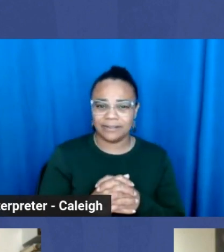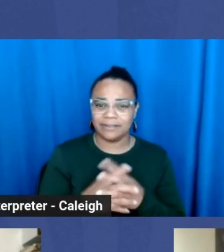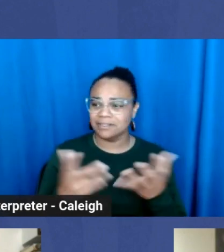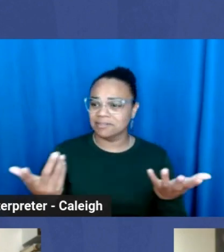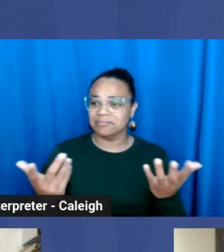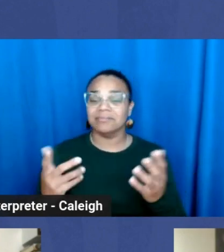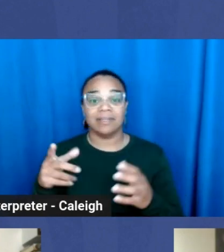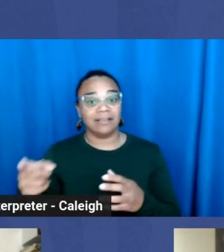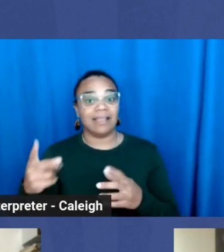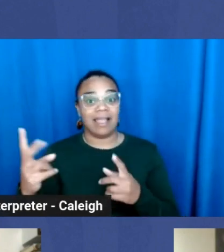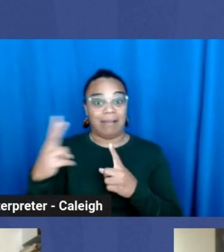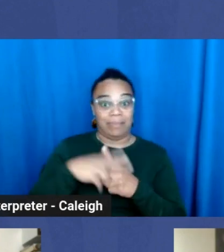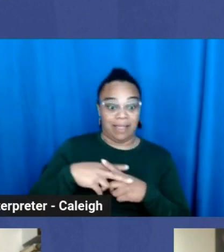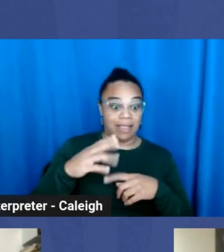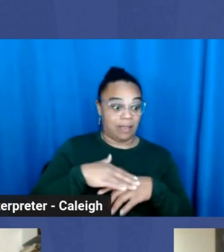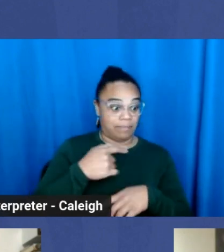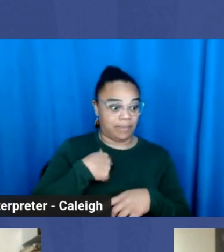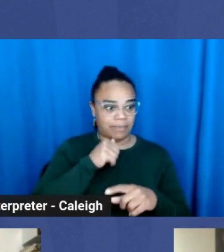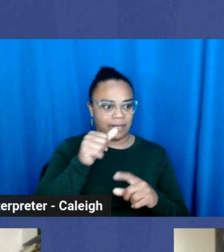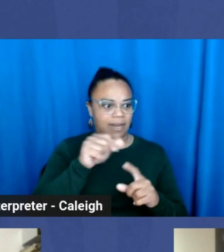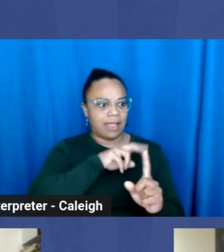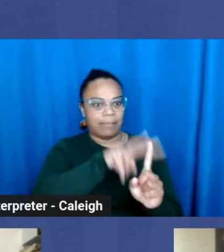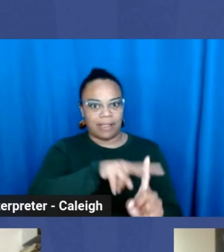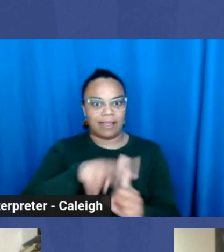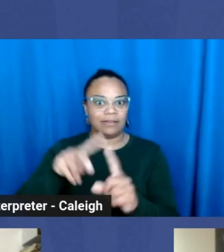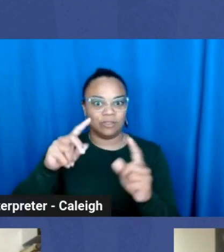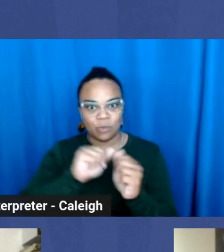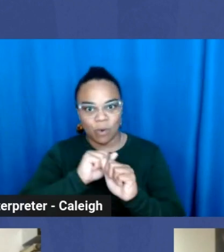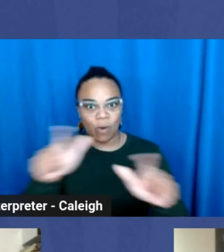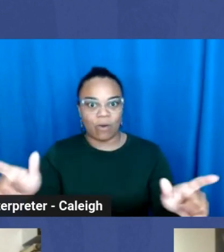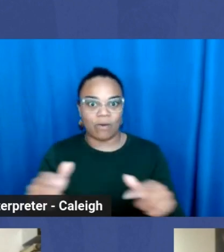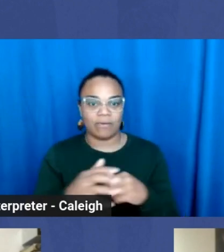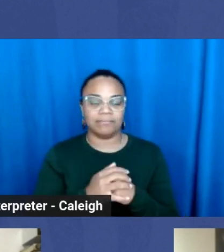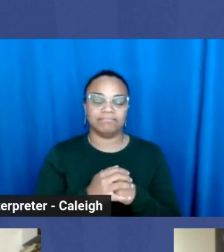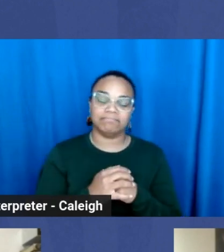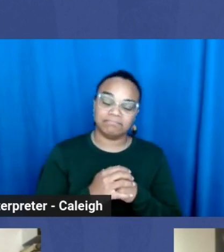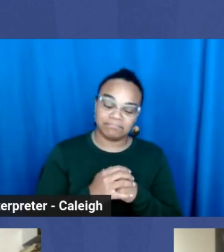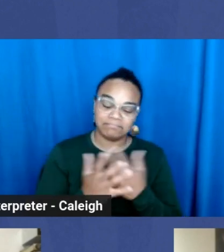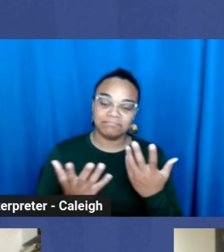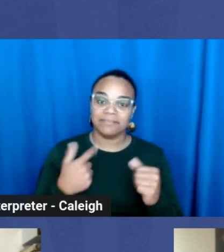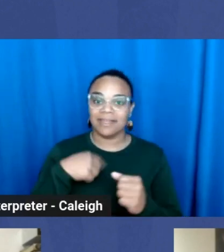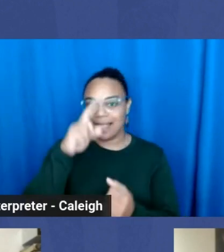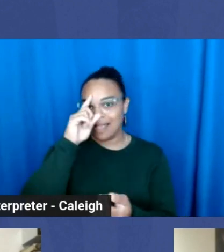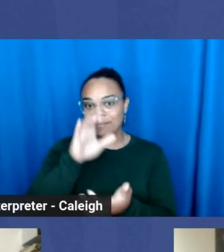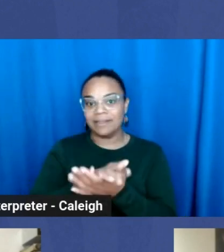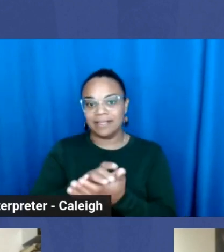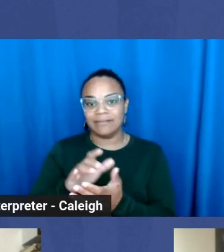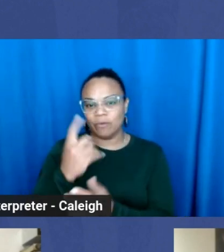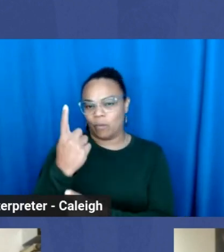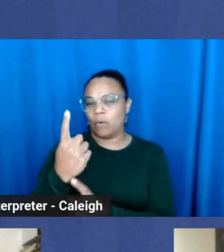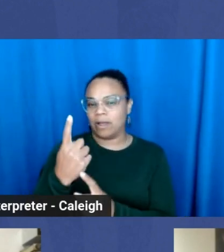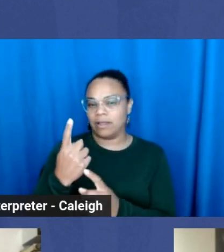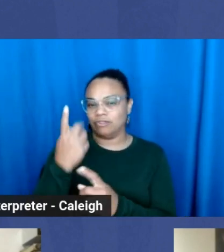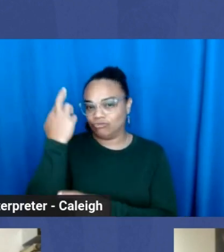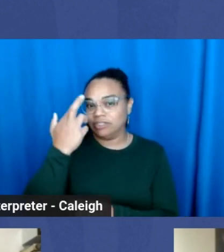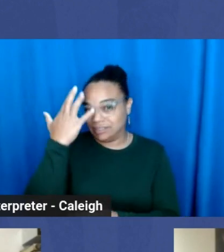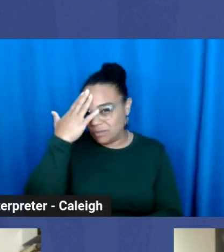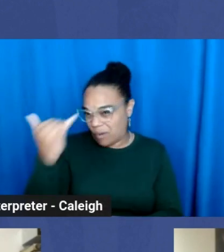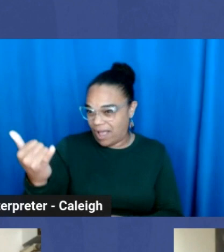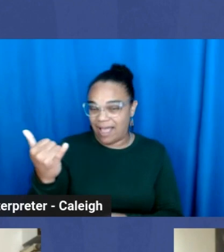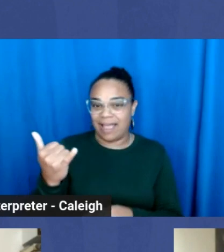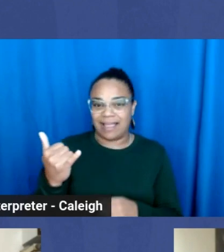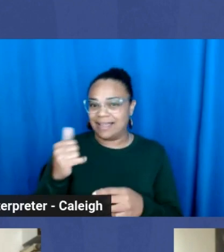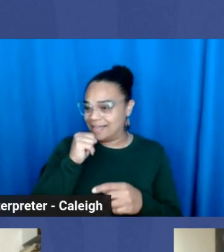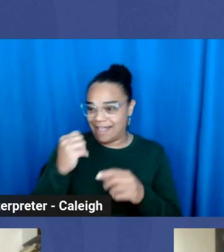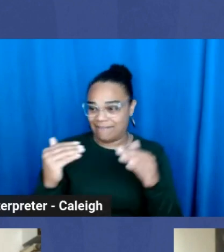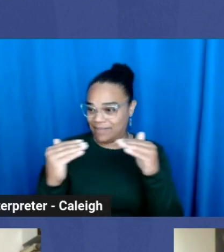unequally apply them to everyone. So at the base of it, I do believe race was involved, because like